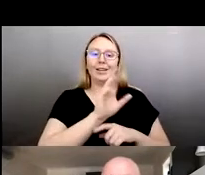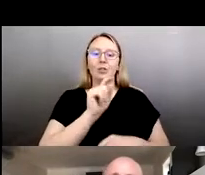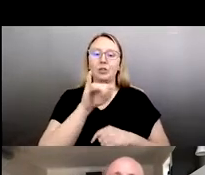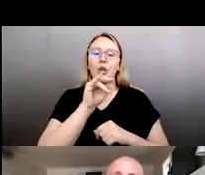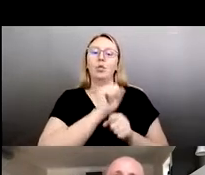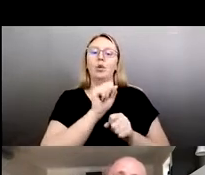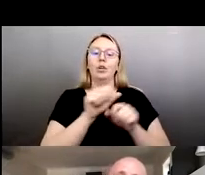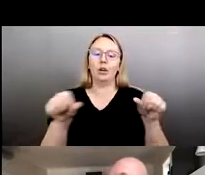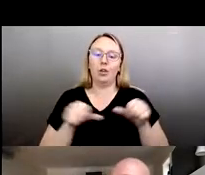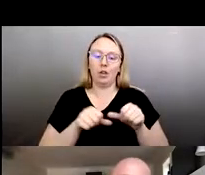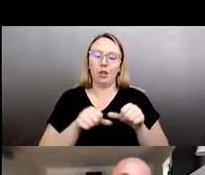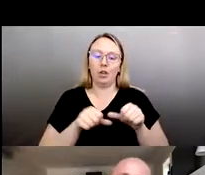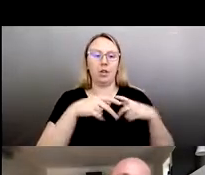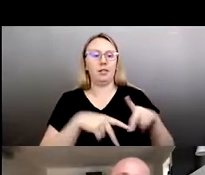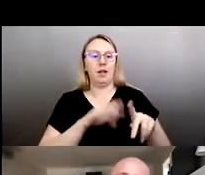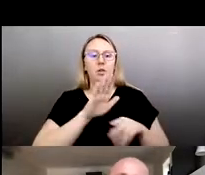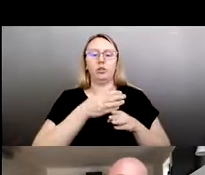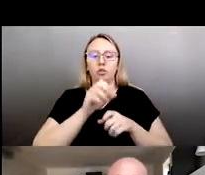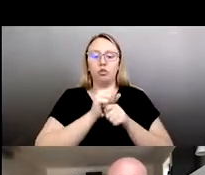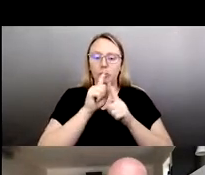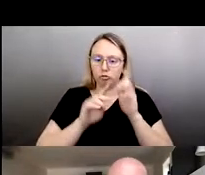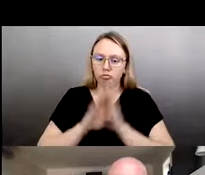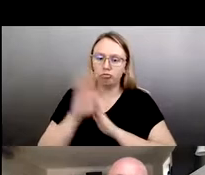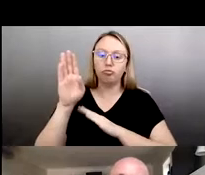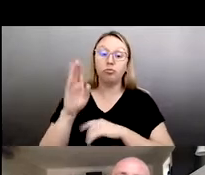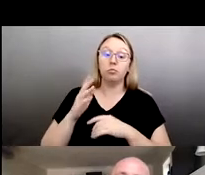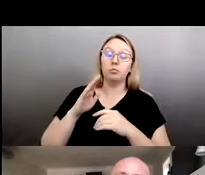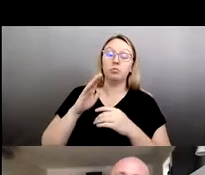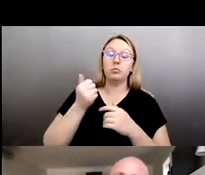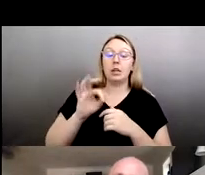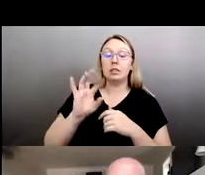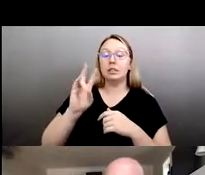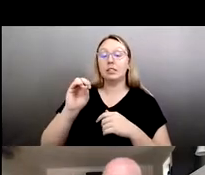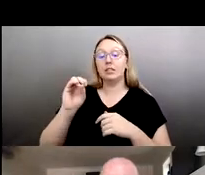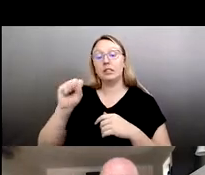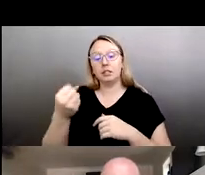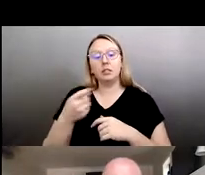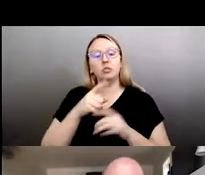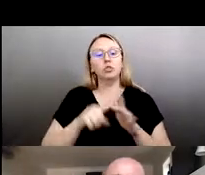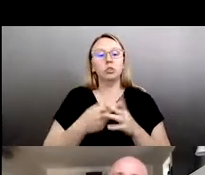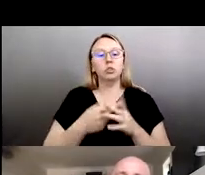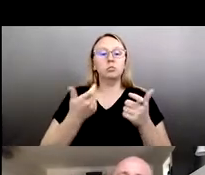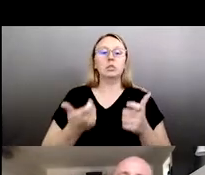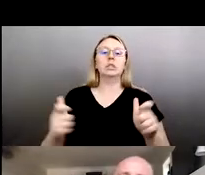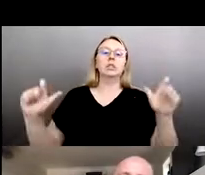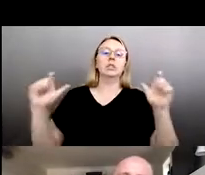this is what allowed his career to really take off. In the mid-1970s, he started making these large-scale works, these sculptures.